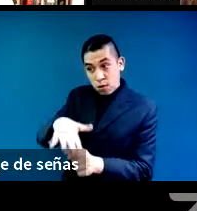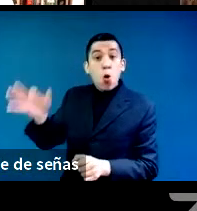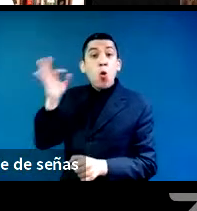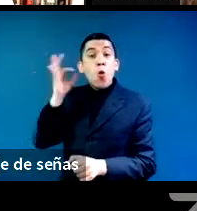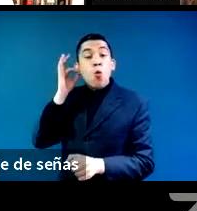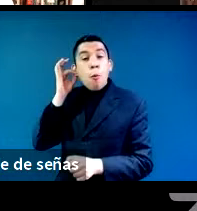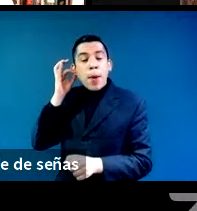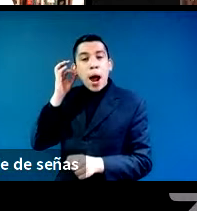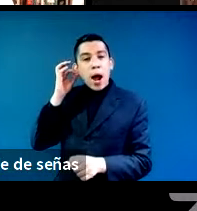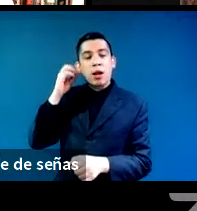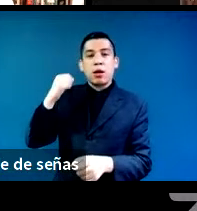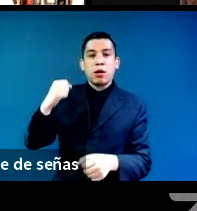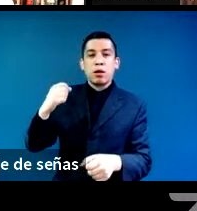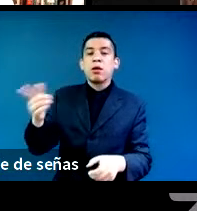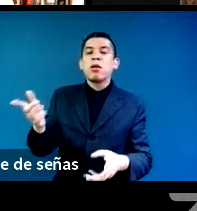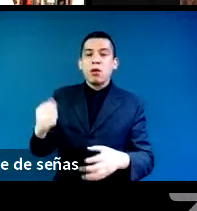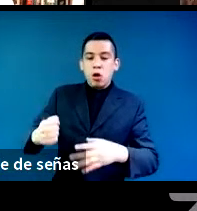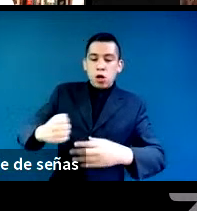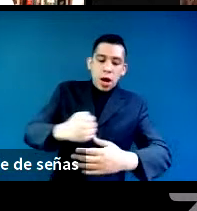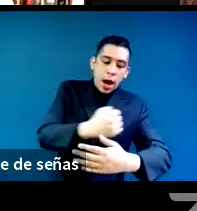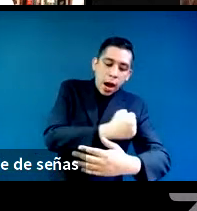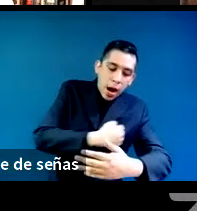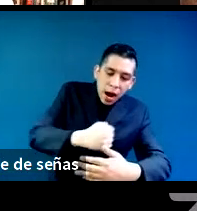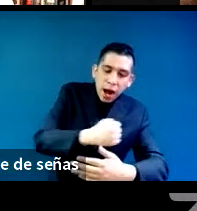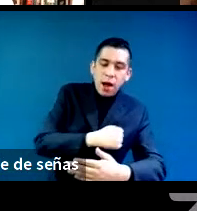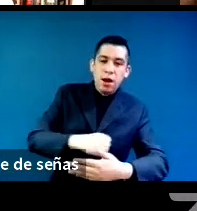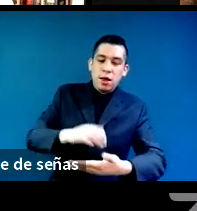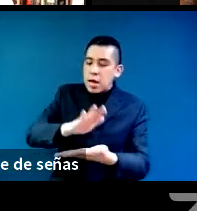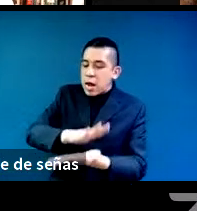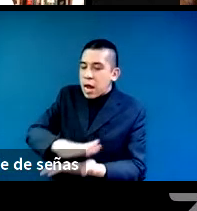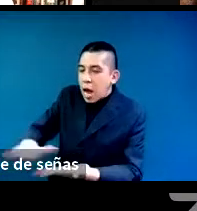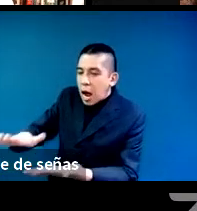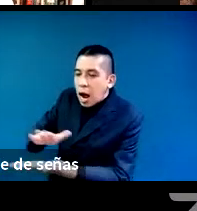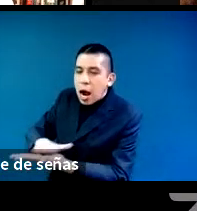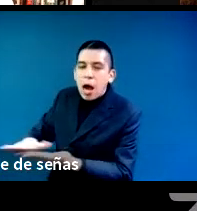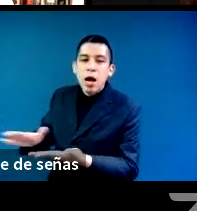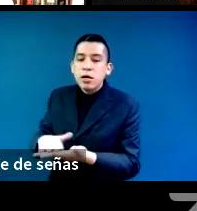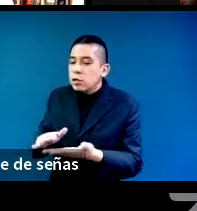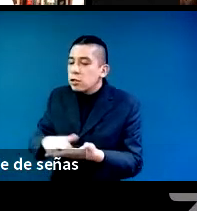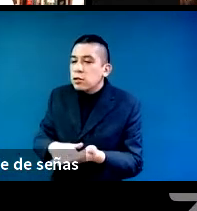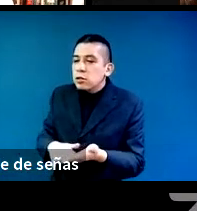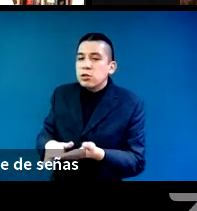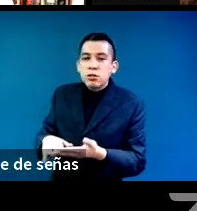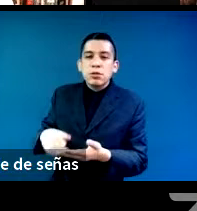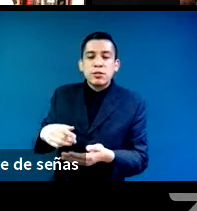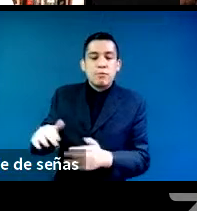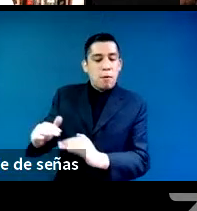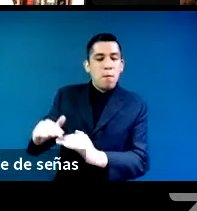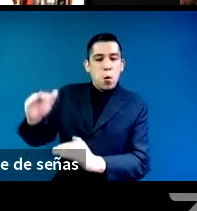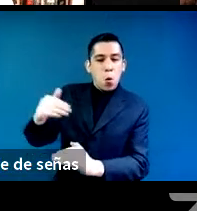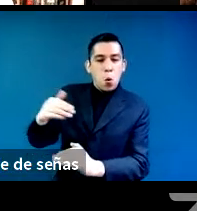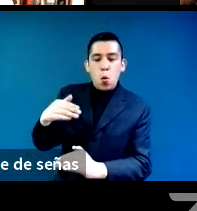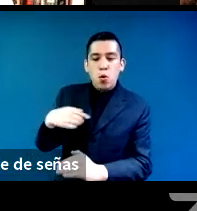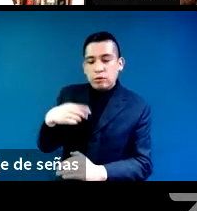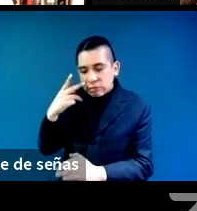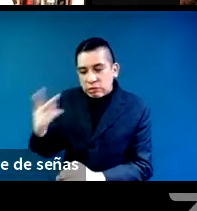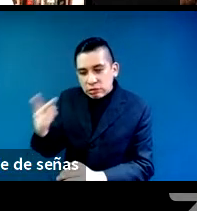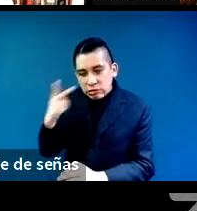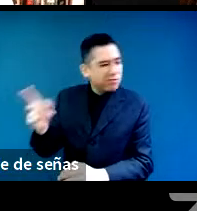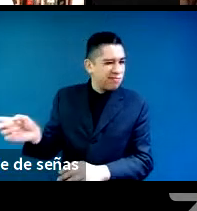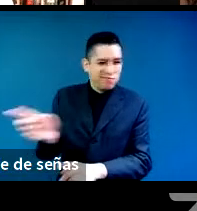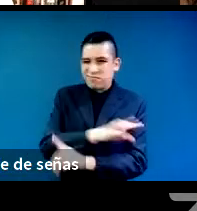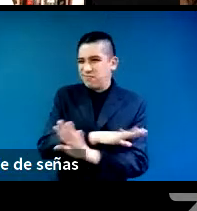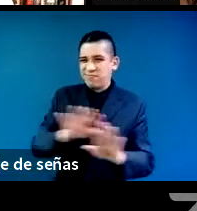and stereotypes are built in their mind. Media should lead the way towards gender equality through gender sensitive and gender